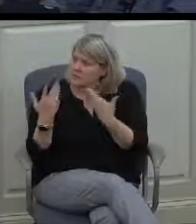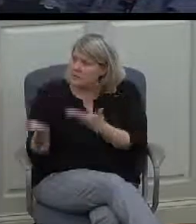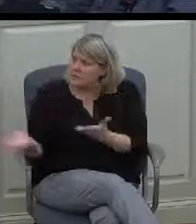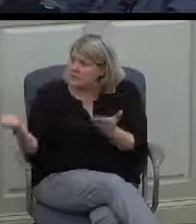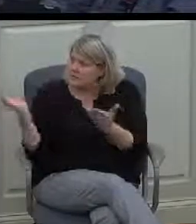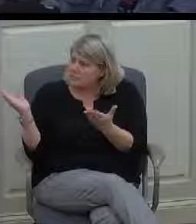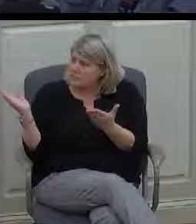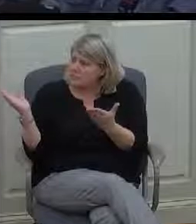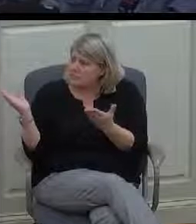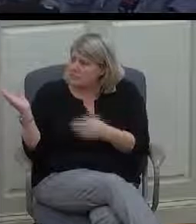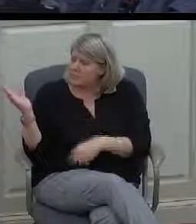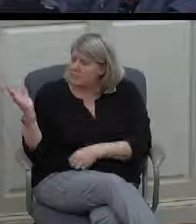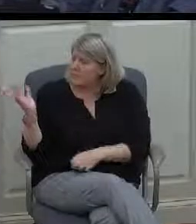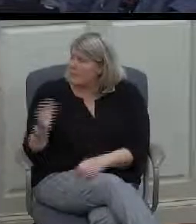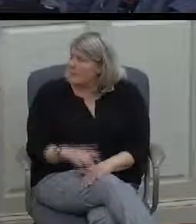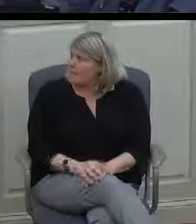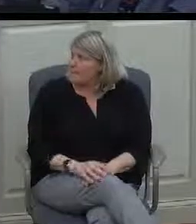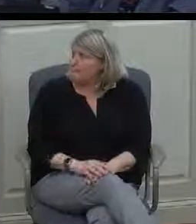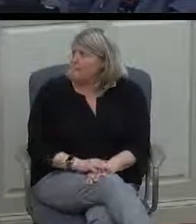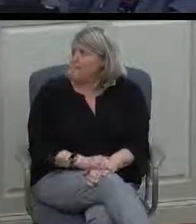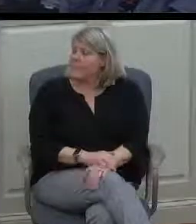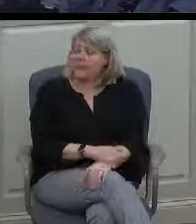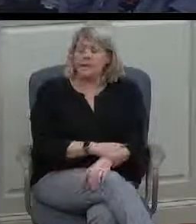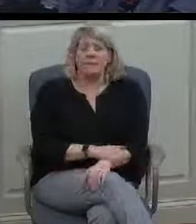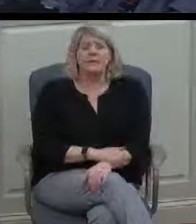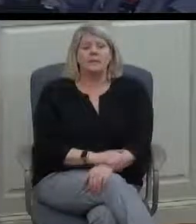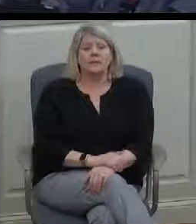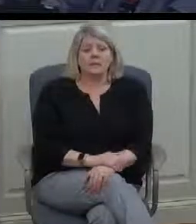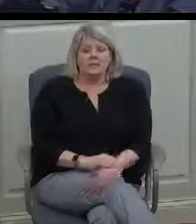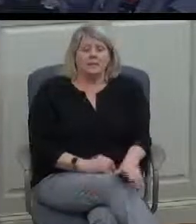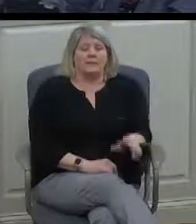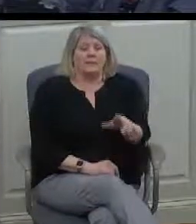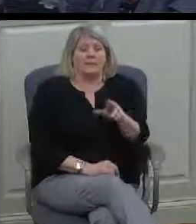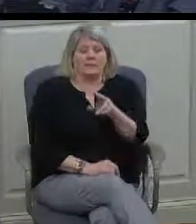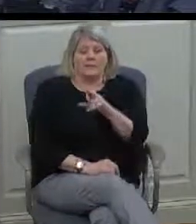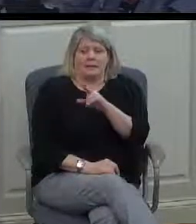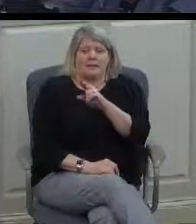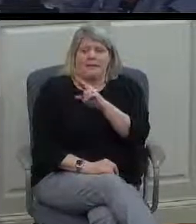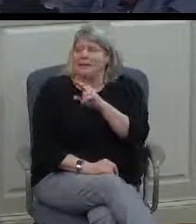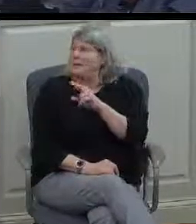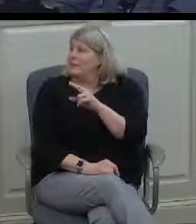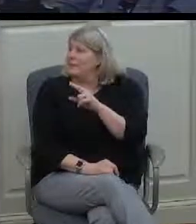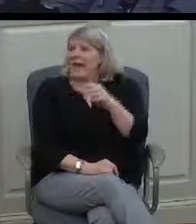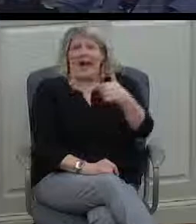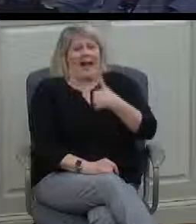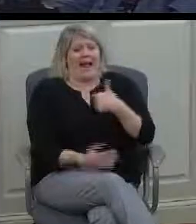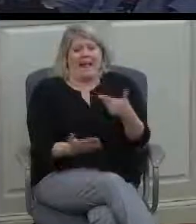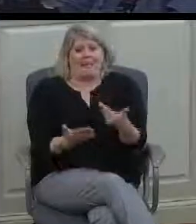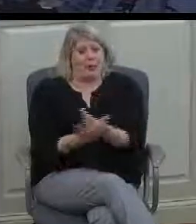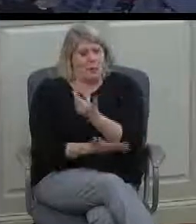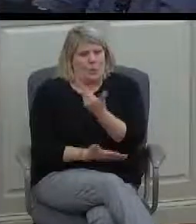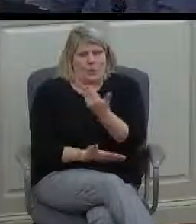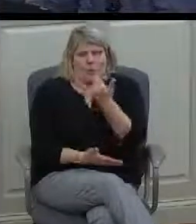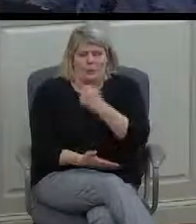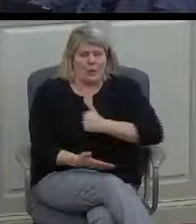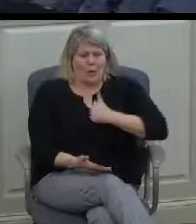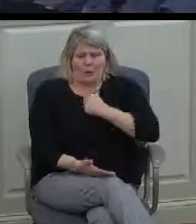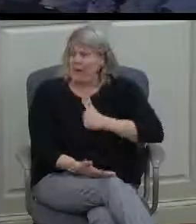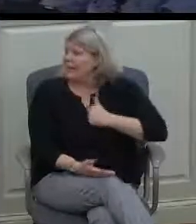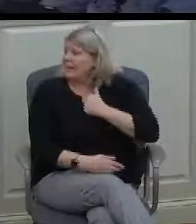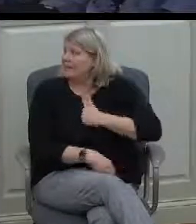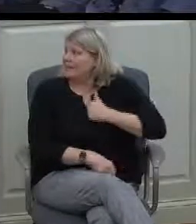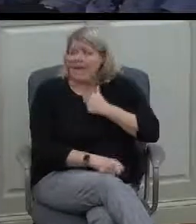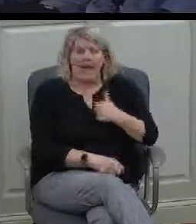it. Oh, she got a page and a half over there. Well, I'm new to this. I No, it's really